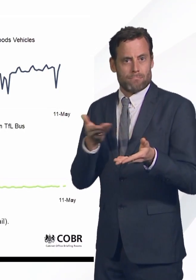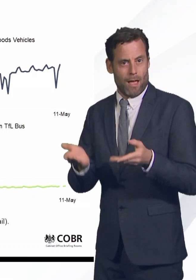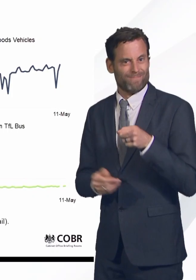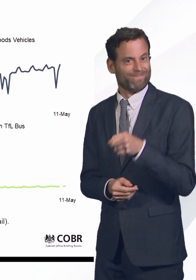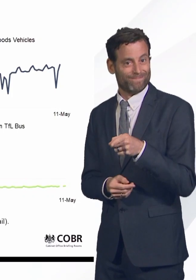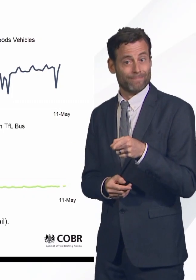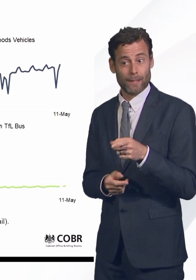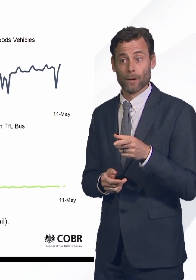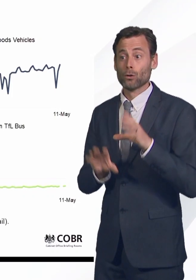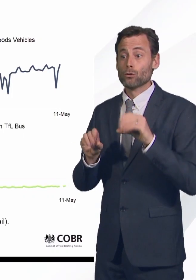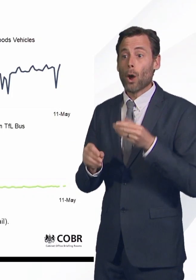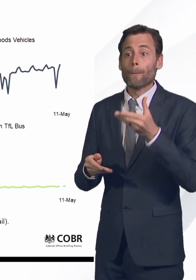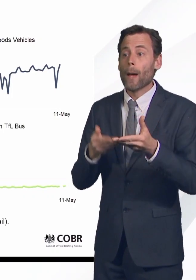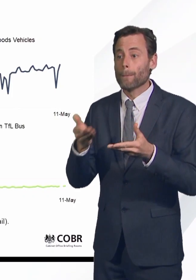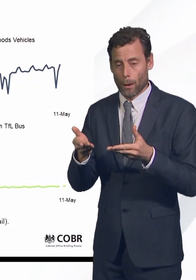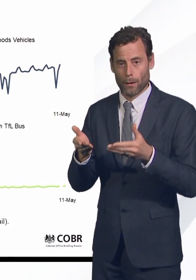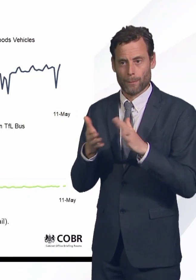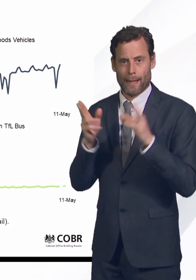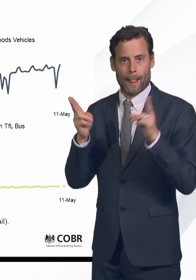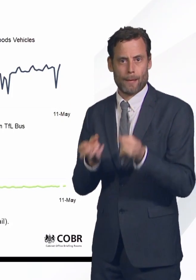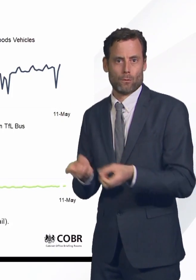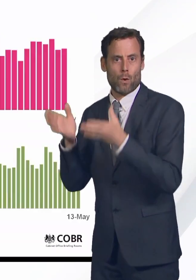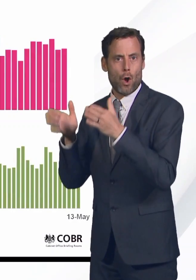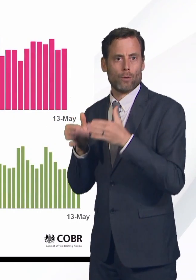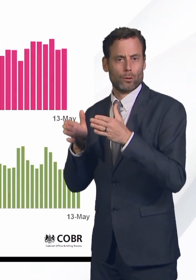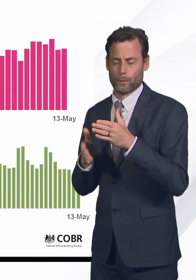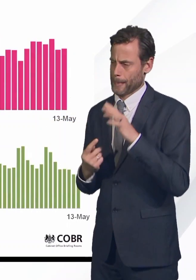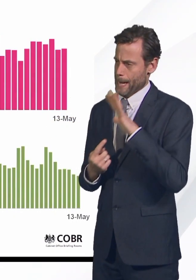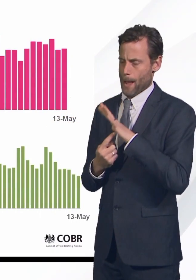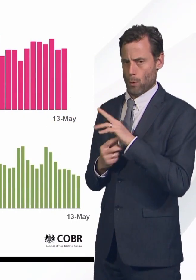that continuously as we go forward. Next slide, please.